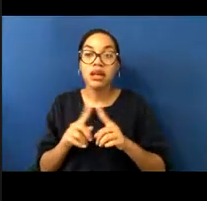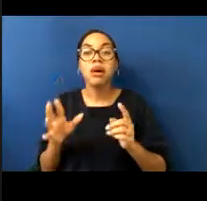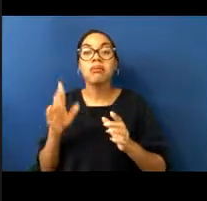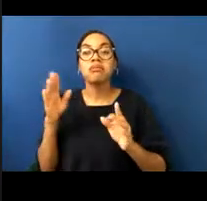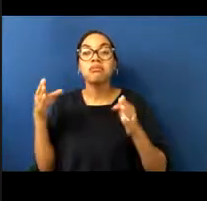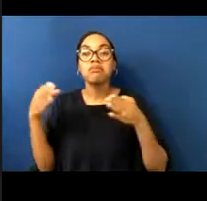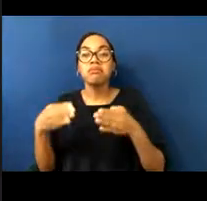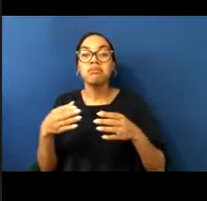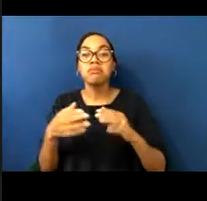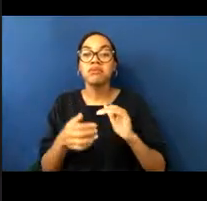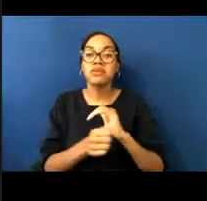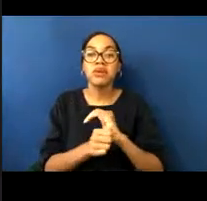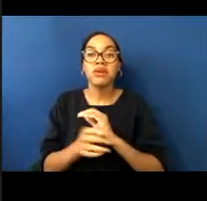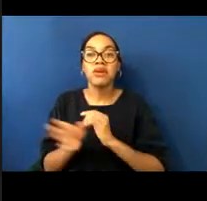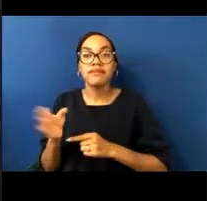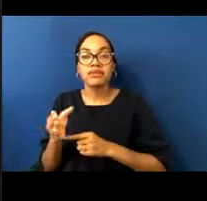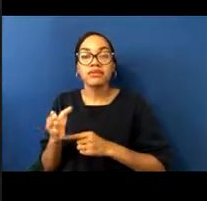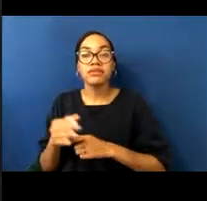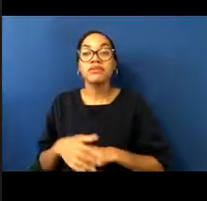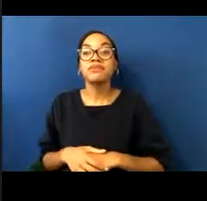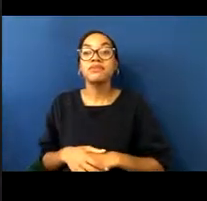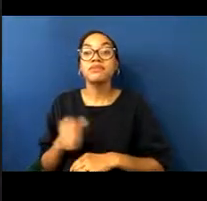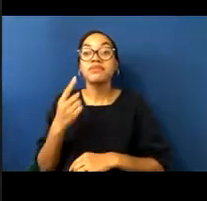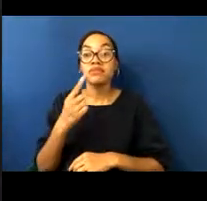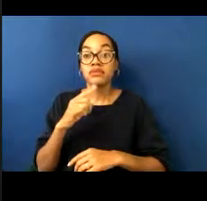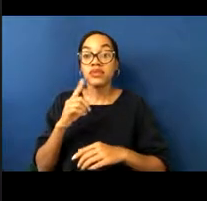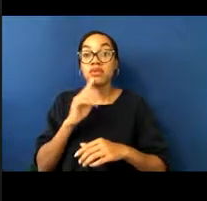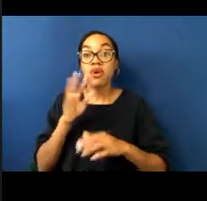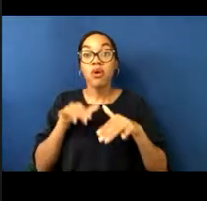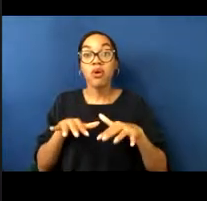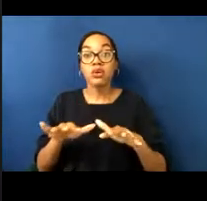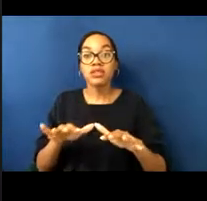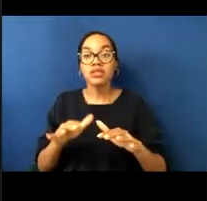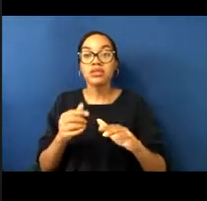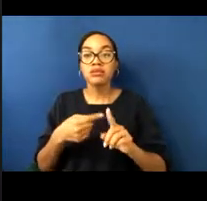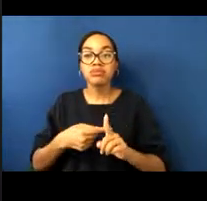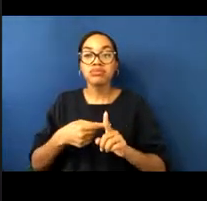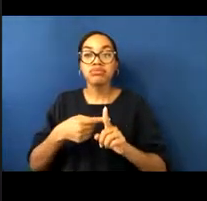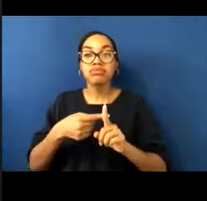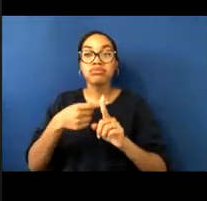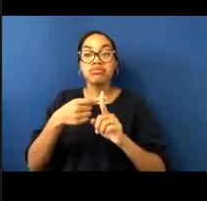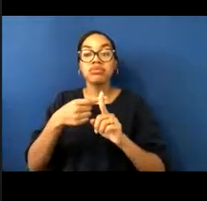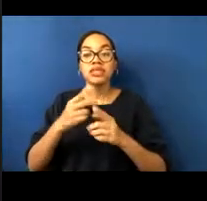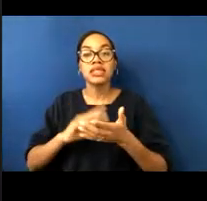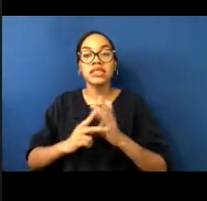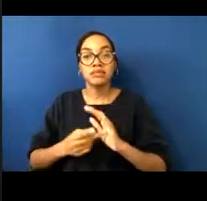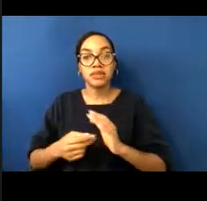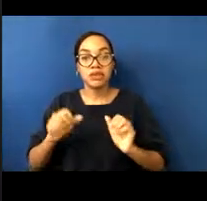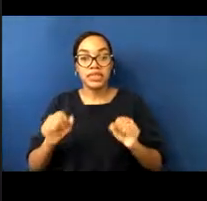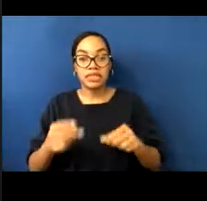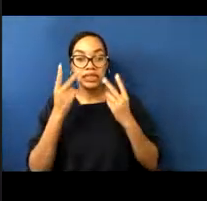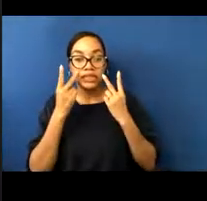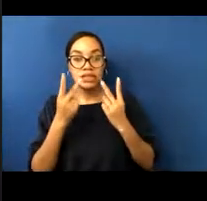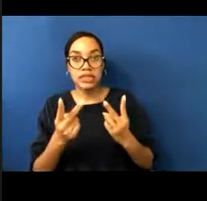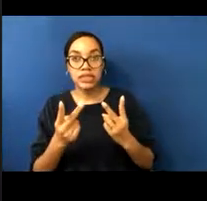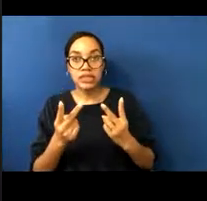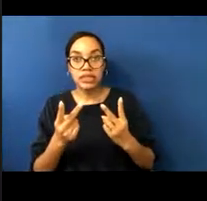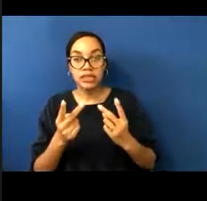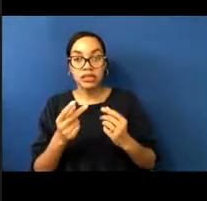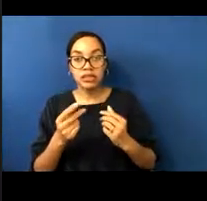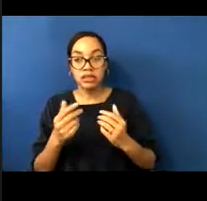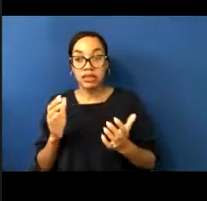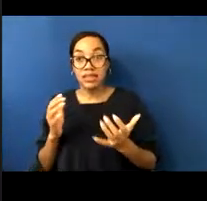talk, we can expect as the oceans warm, that we can observe changes in where fish are today